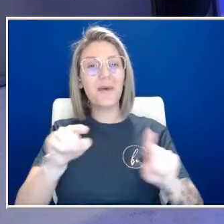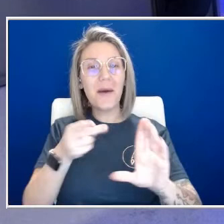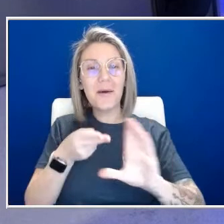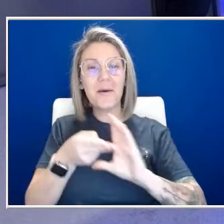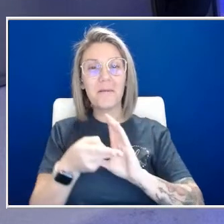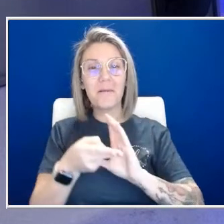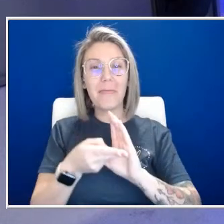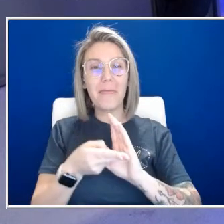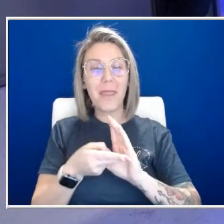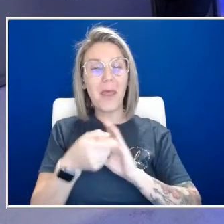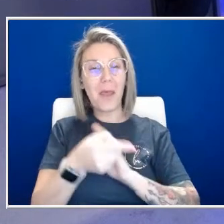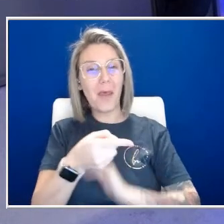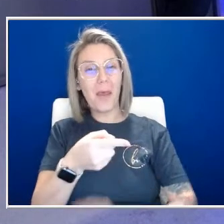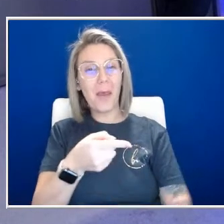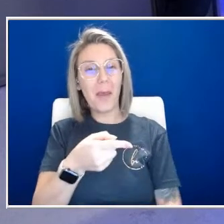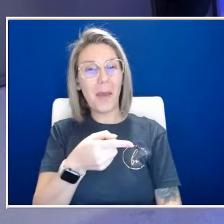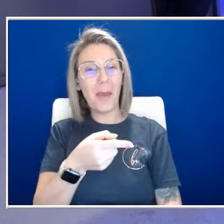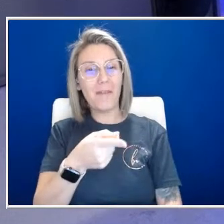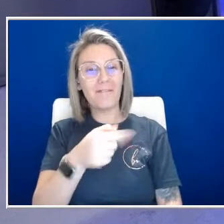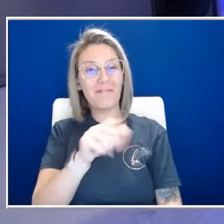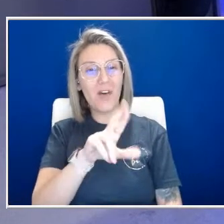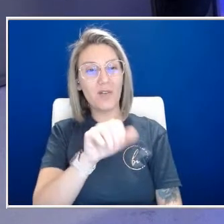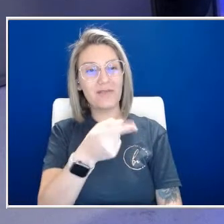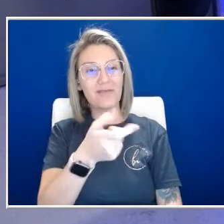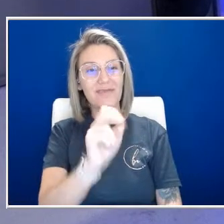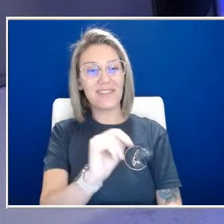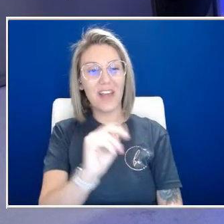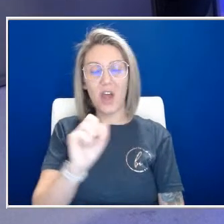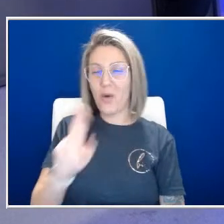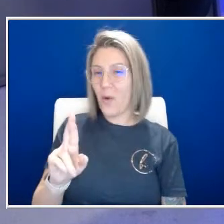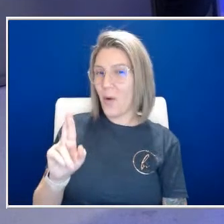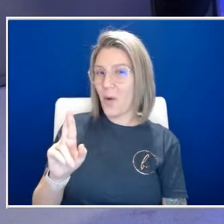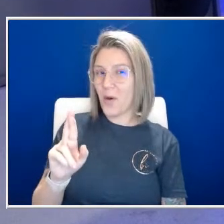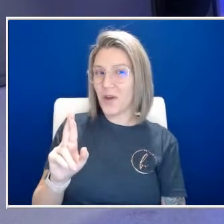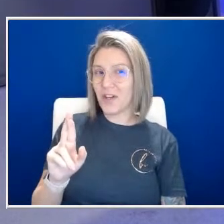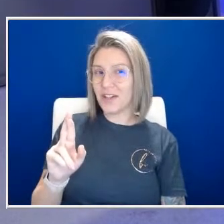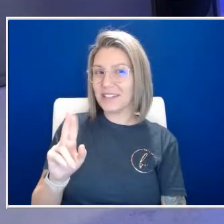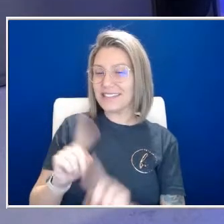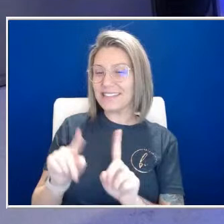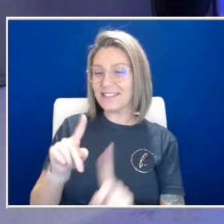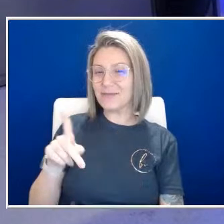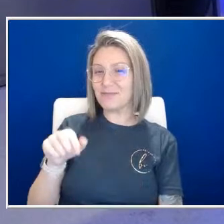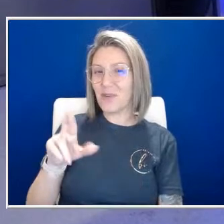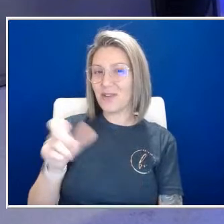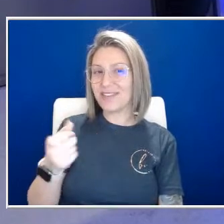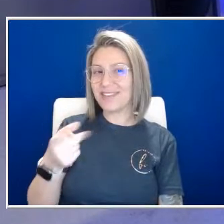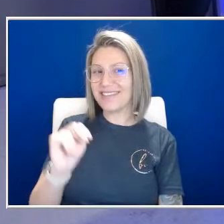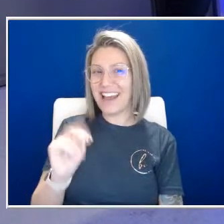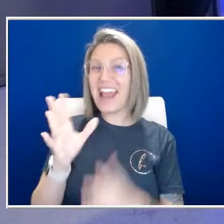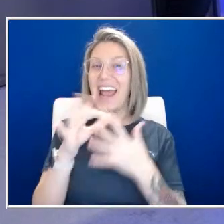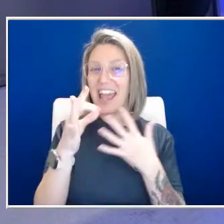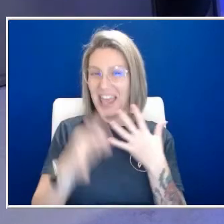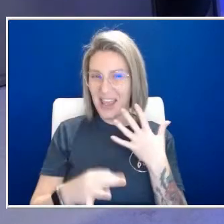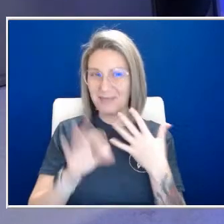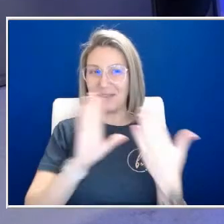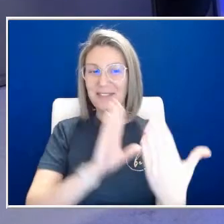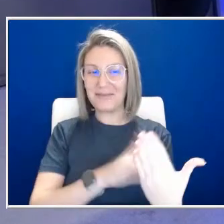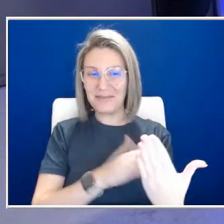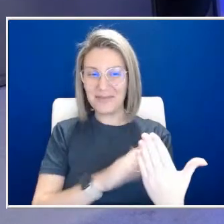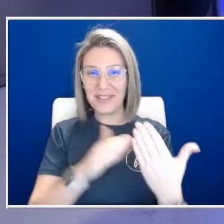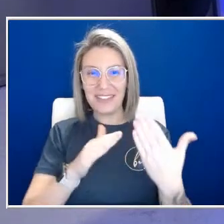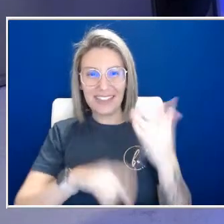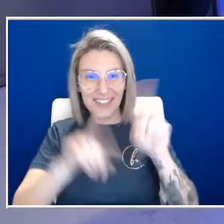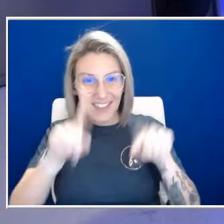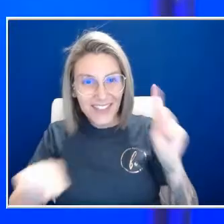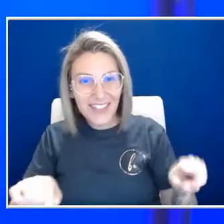of operation, Dr. Leminska? Do people get to do that? There are options to listen to music. Did you get to do we that? have different requests. Depends Bonnie, on the did you patient. listen to I